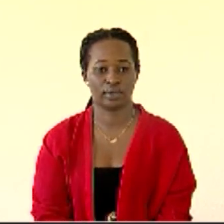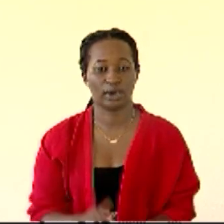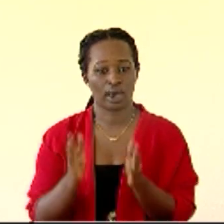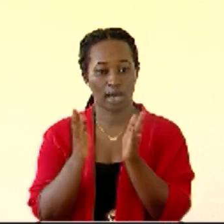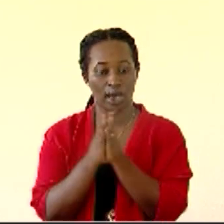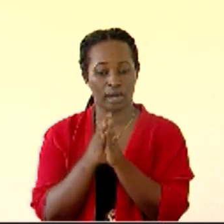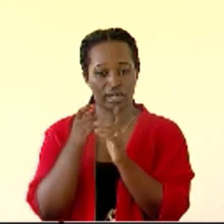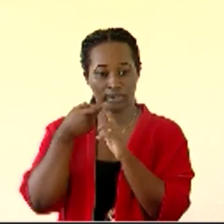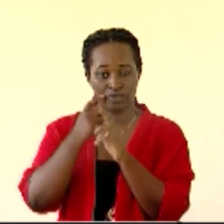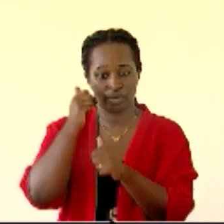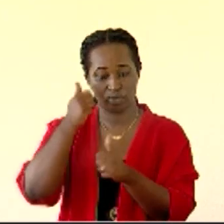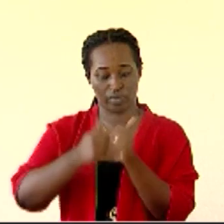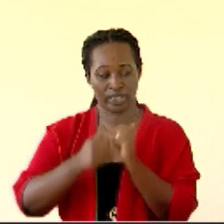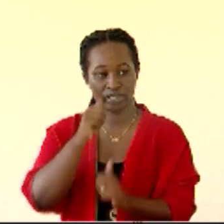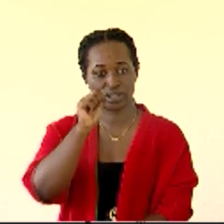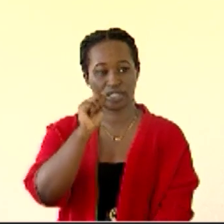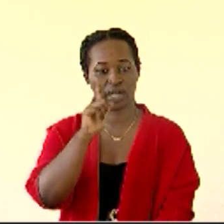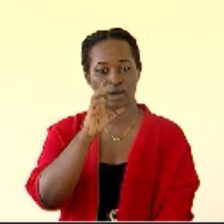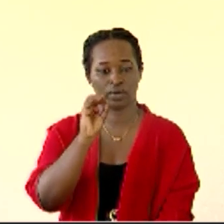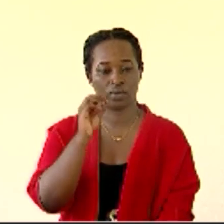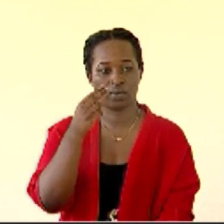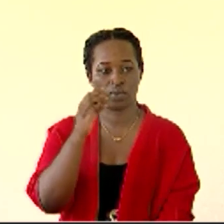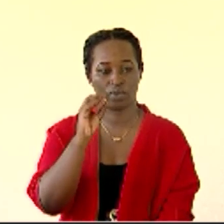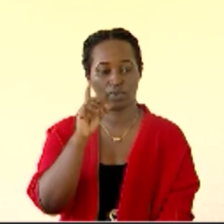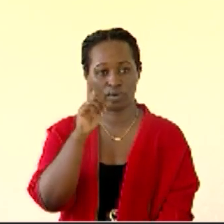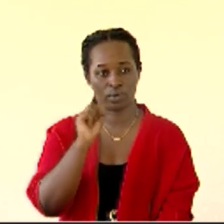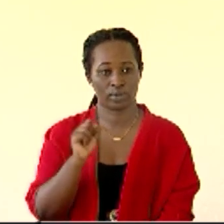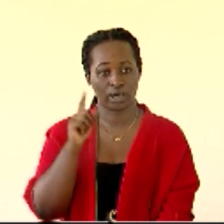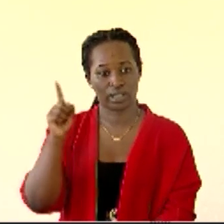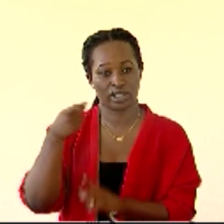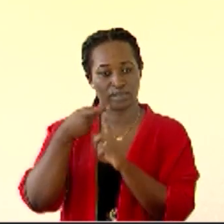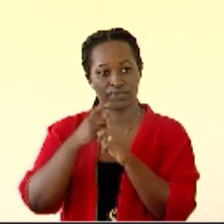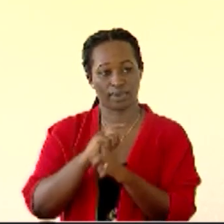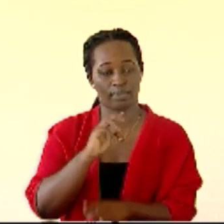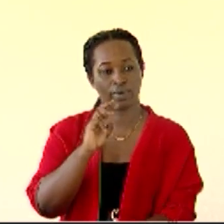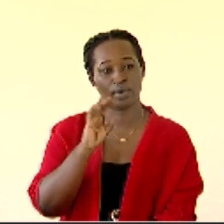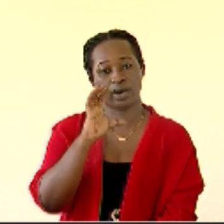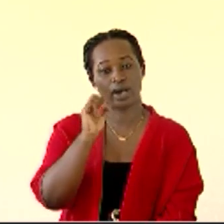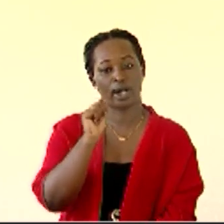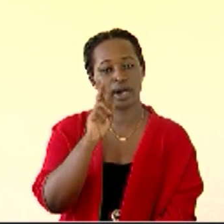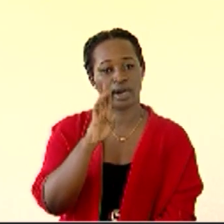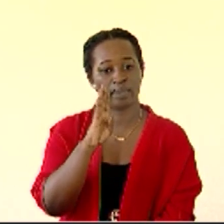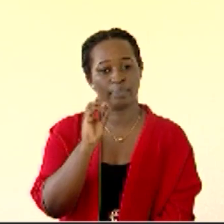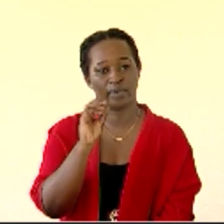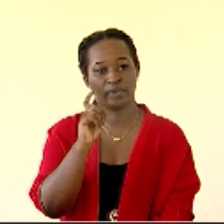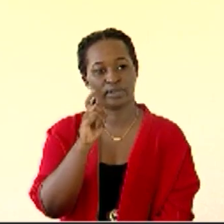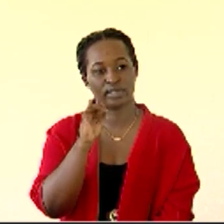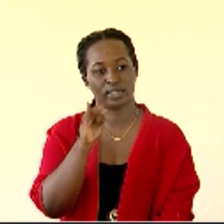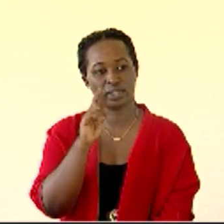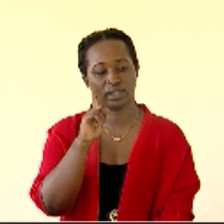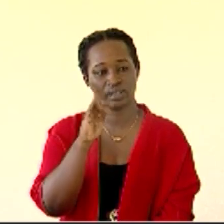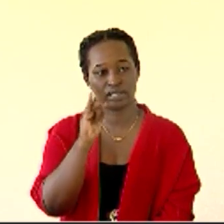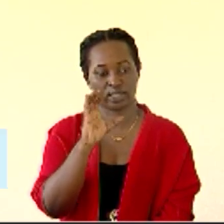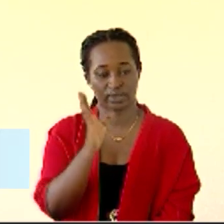And from which alcohols? This one comes from a carboxylic acid. This part, this is an alcohol. So